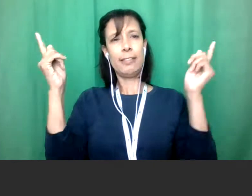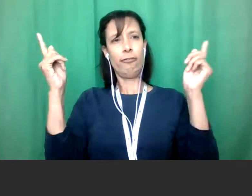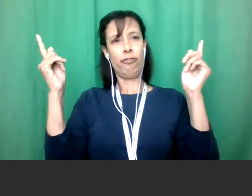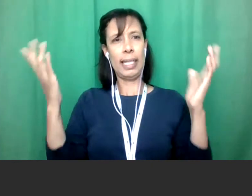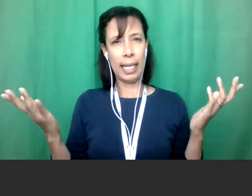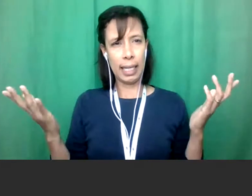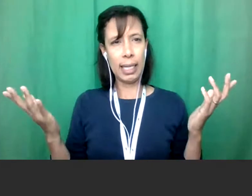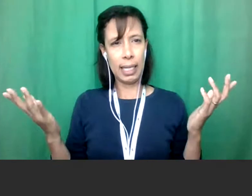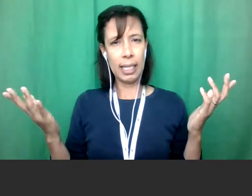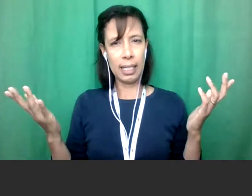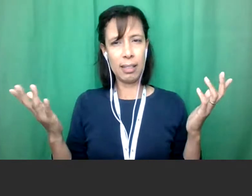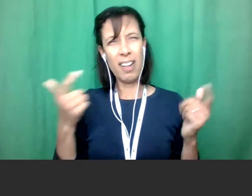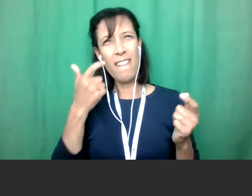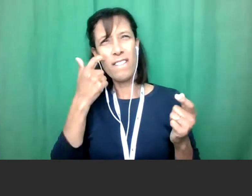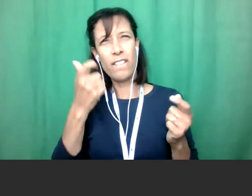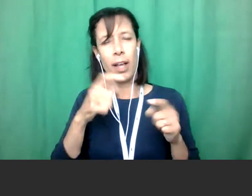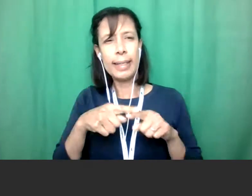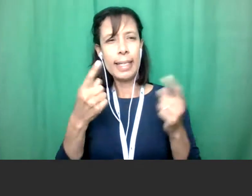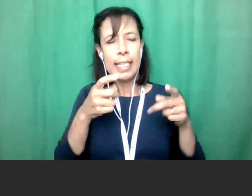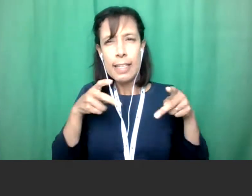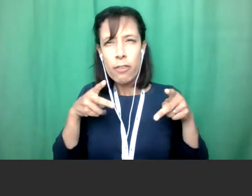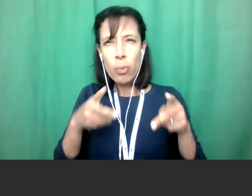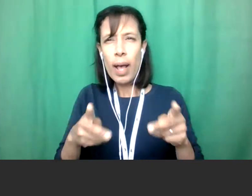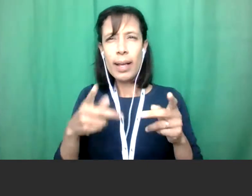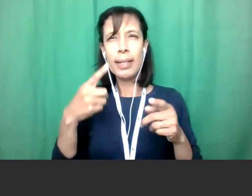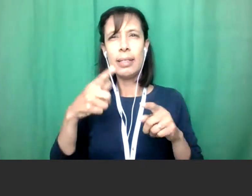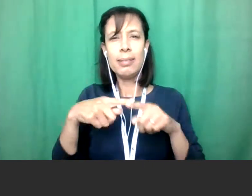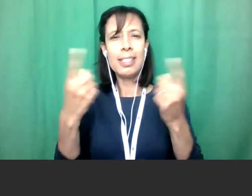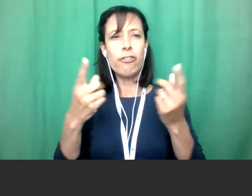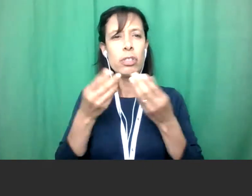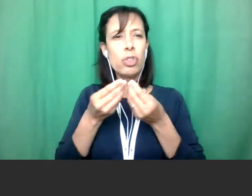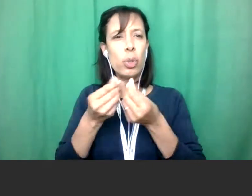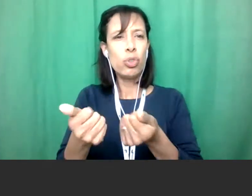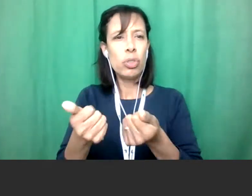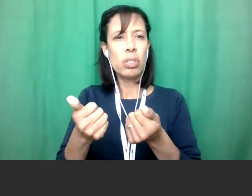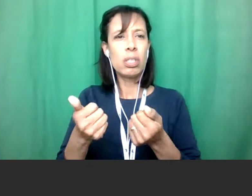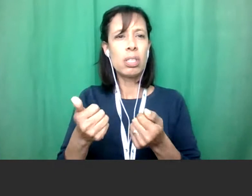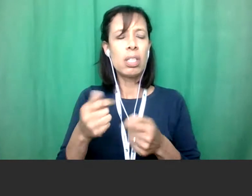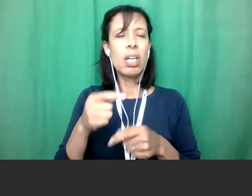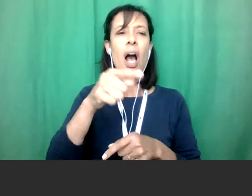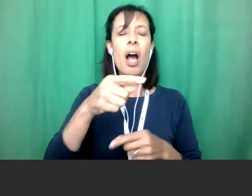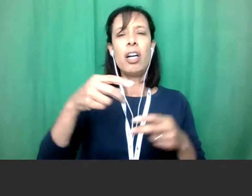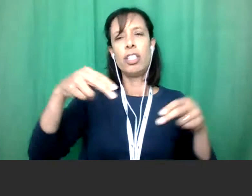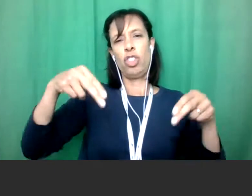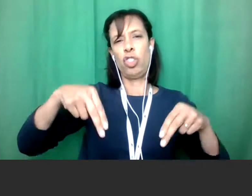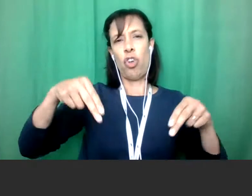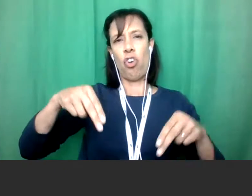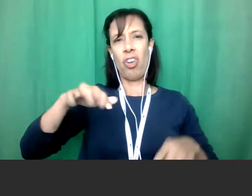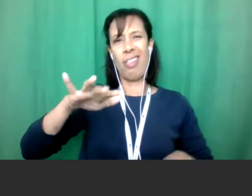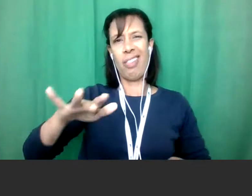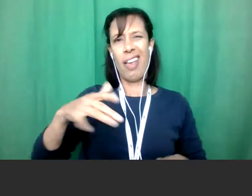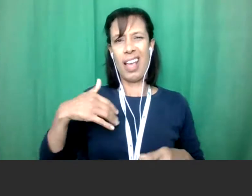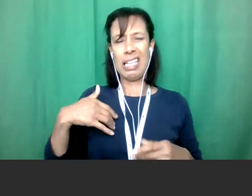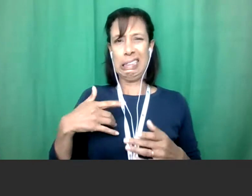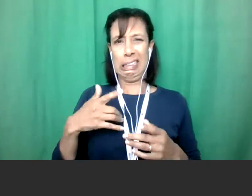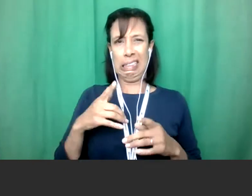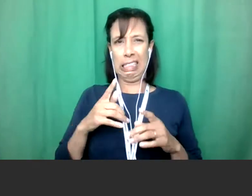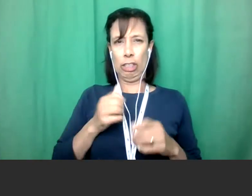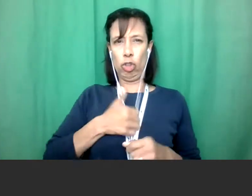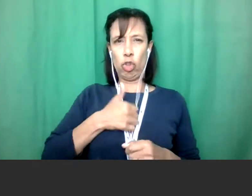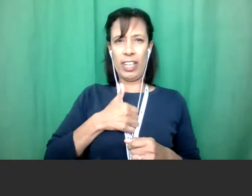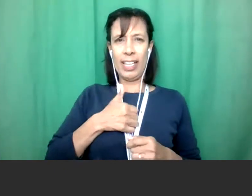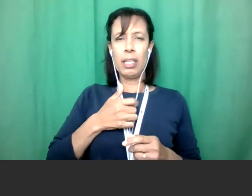and find a way to find that solution. I've just got the dogs just coming in, so excuse me, I'm just going to turn my speaker off for a moment and